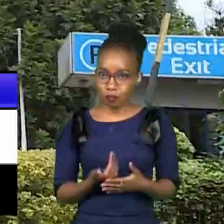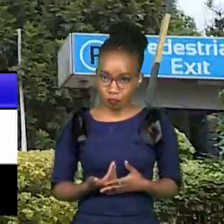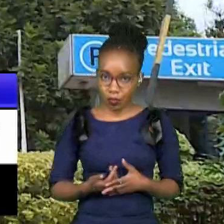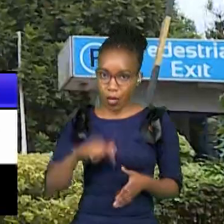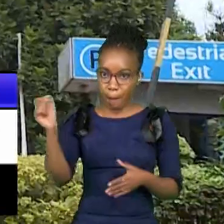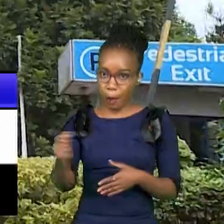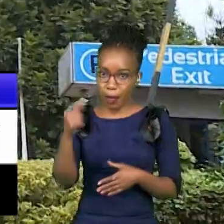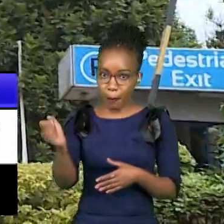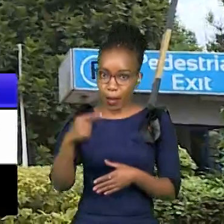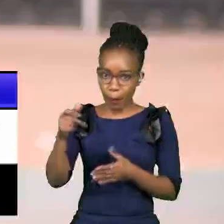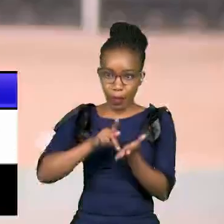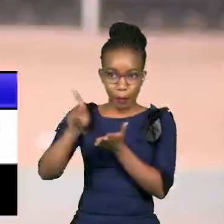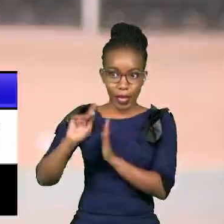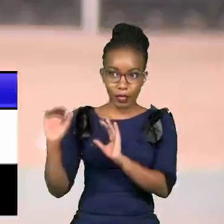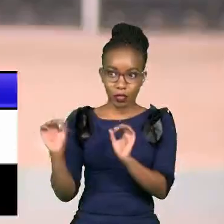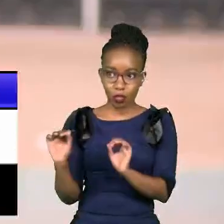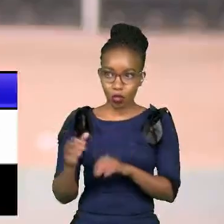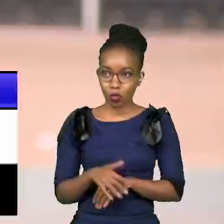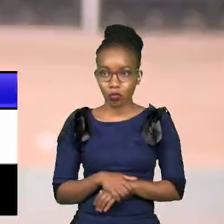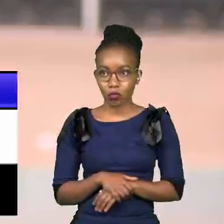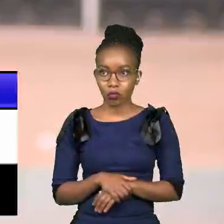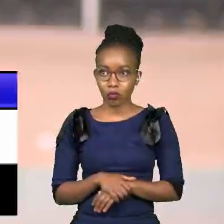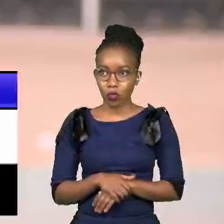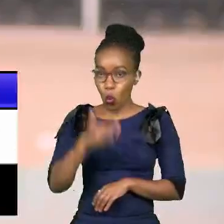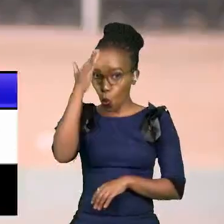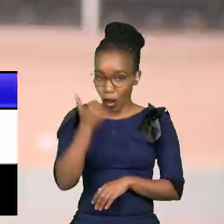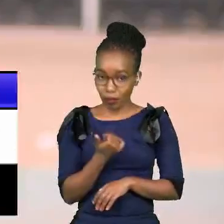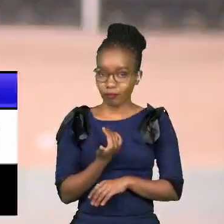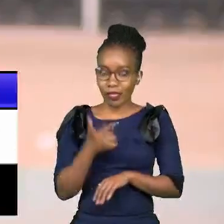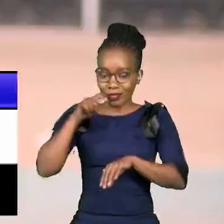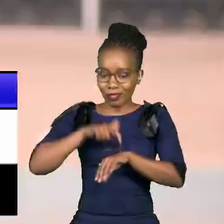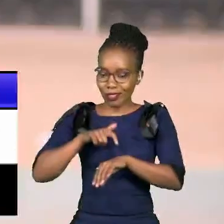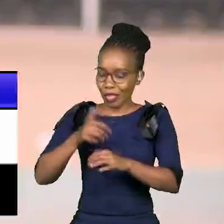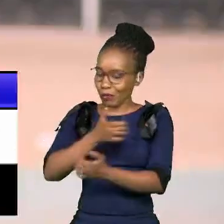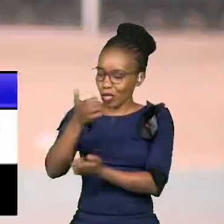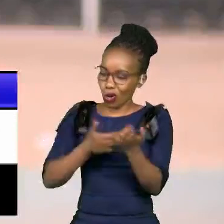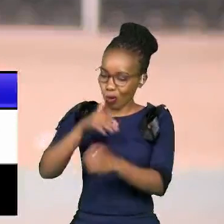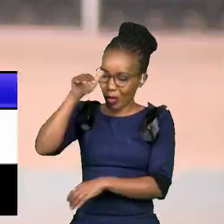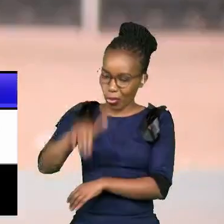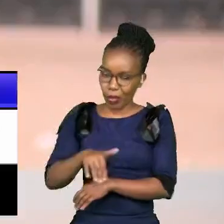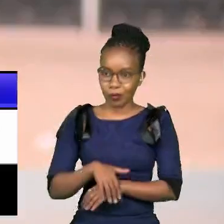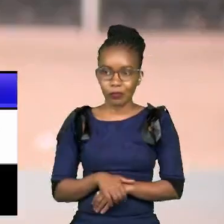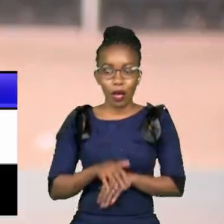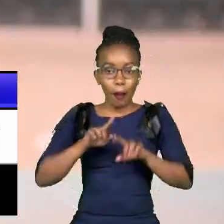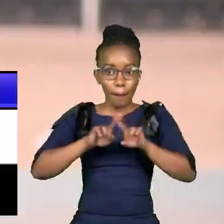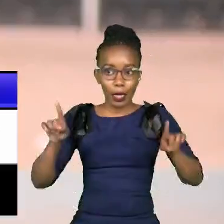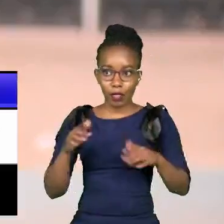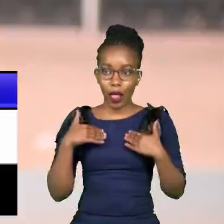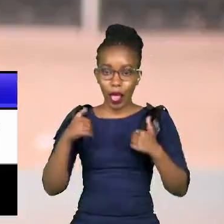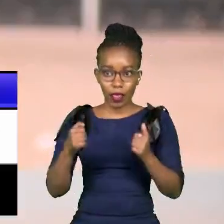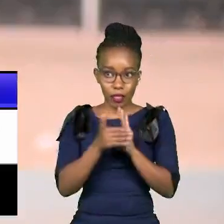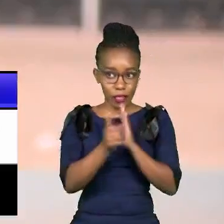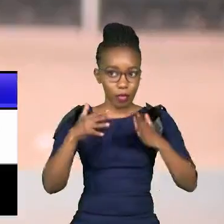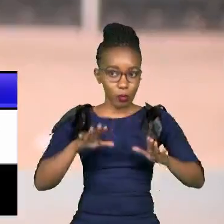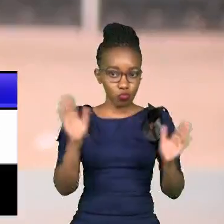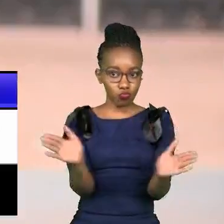monthly NHIF contributions have been attributed to the tough times as a result of the pandemic. However, health experts